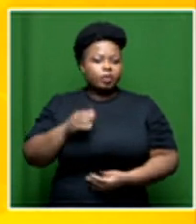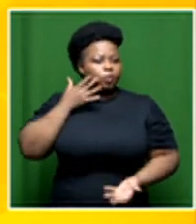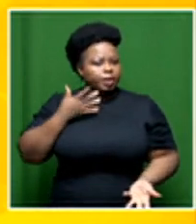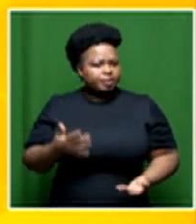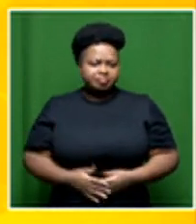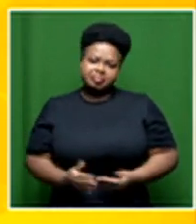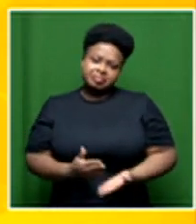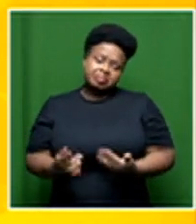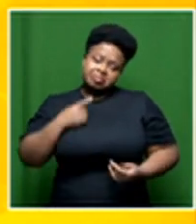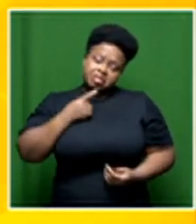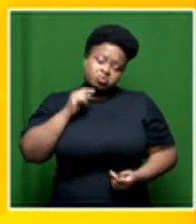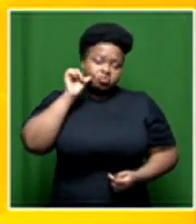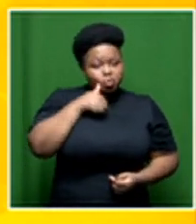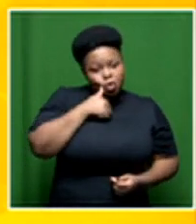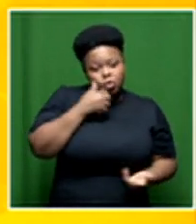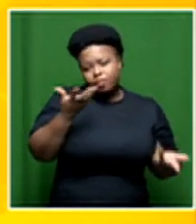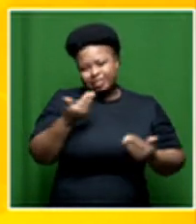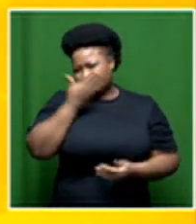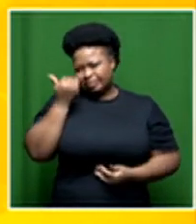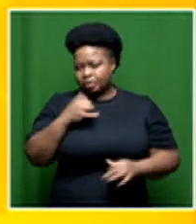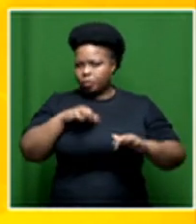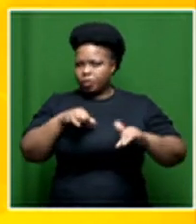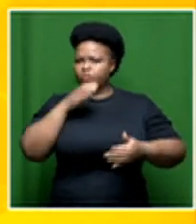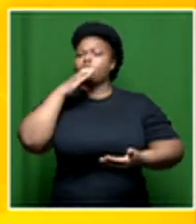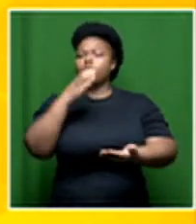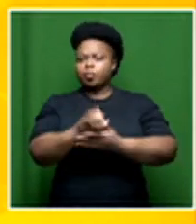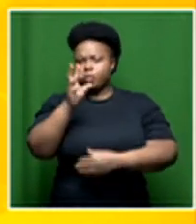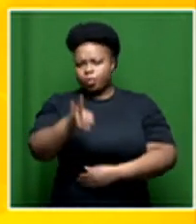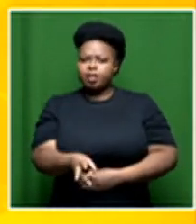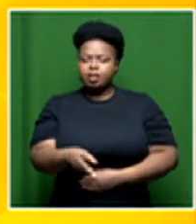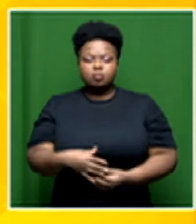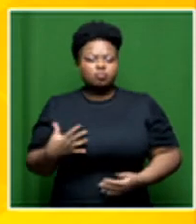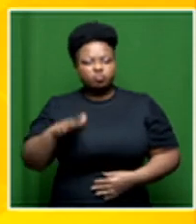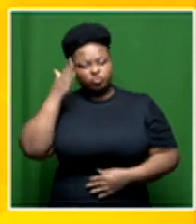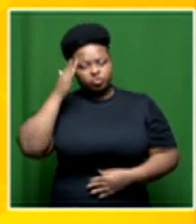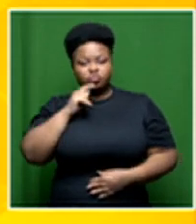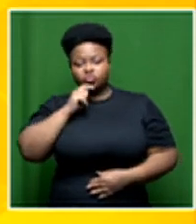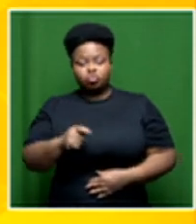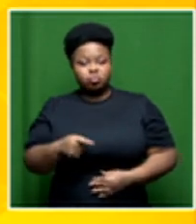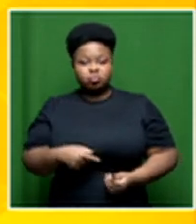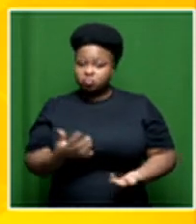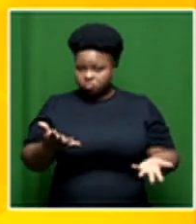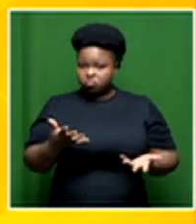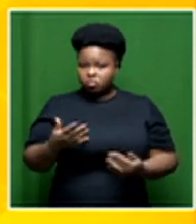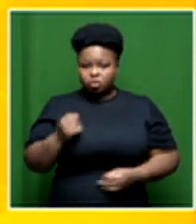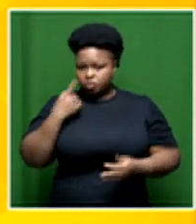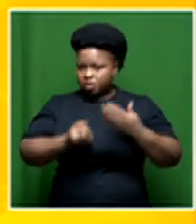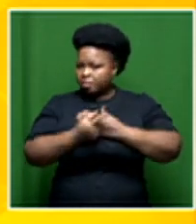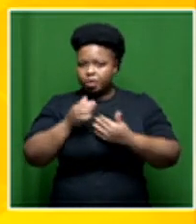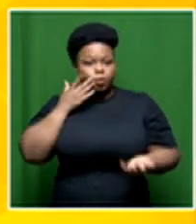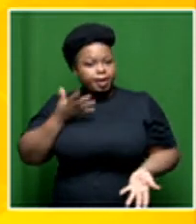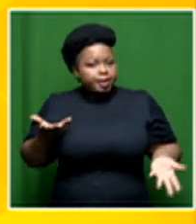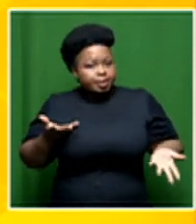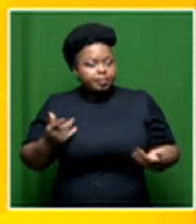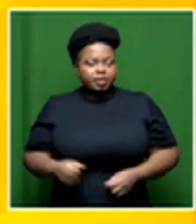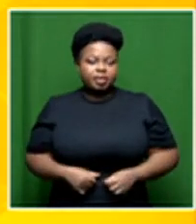Africa. Some saying tomorrow, but I'm still awaiting confirmation on that just to find out if it is going to be happening tomorrow and